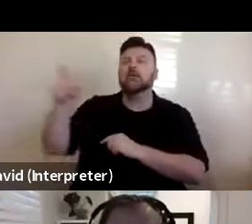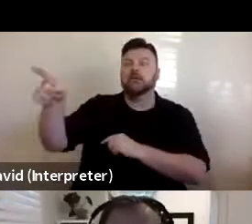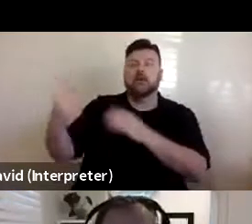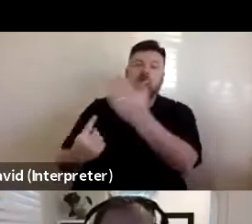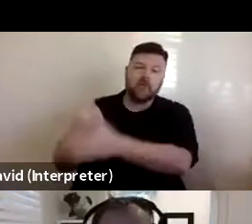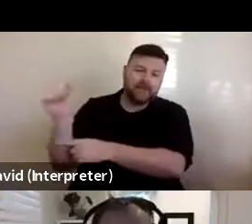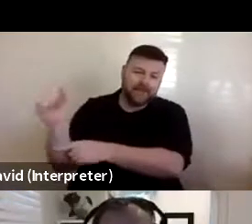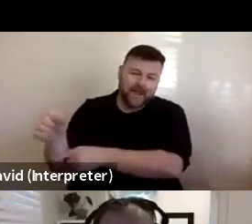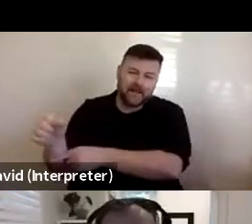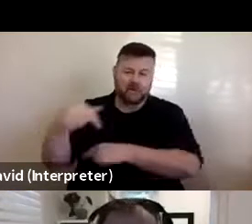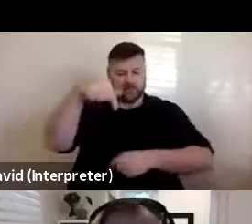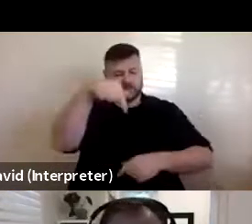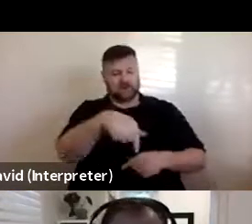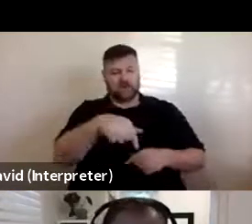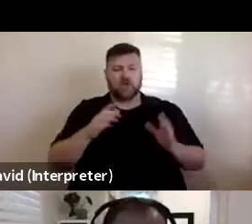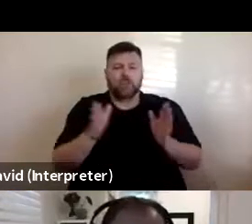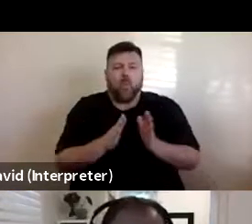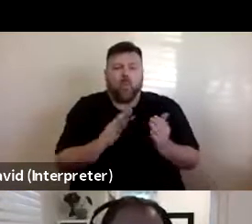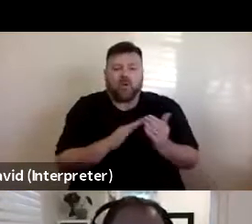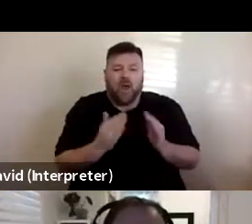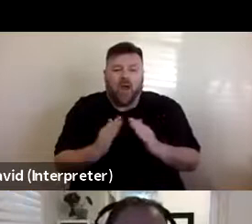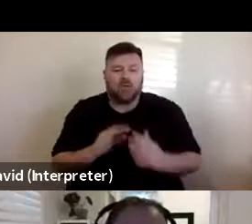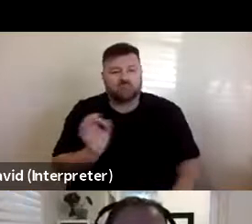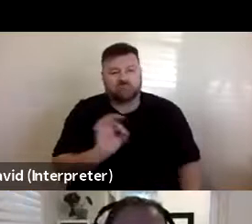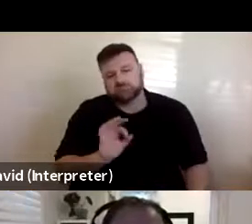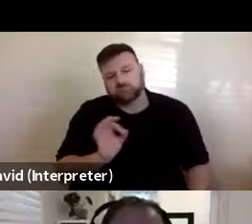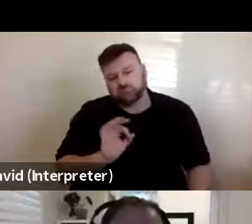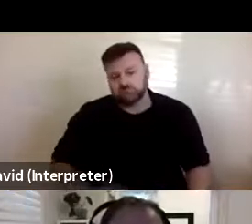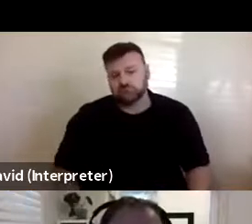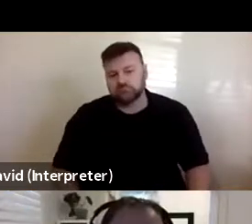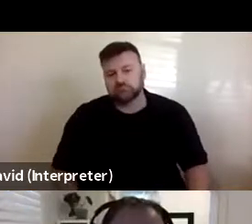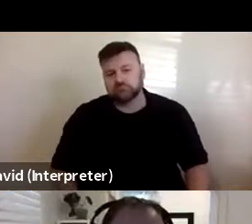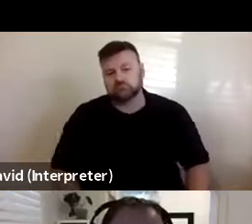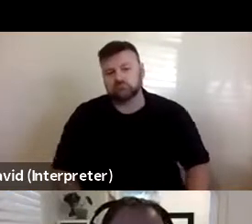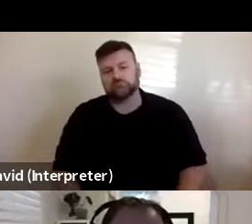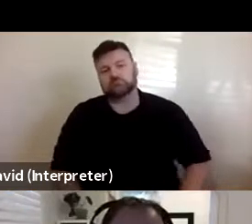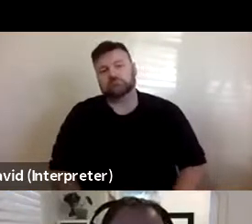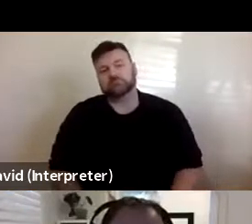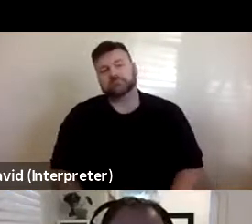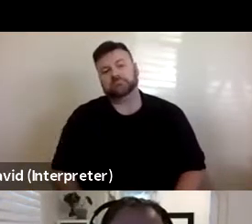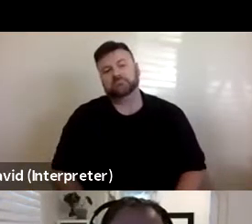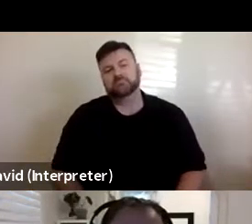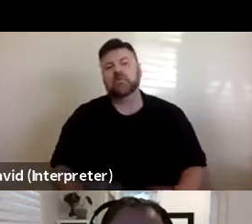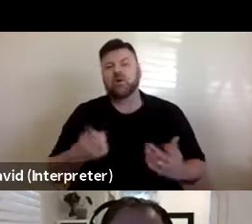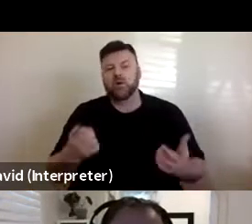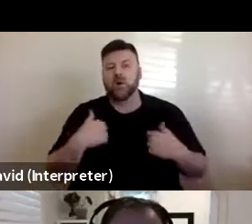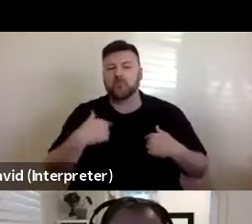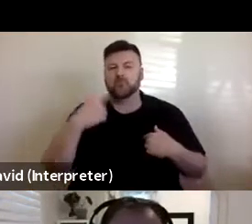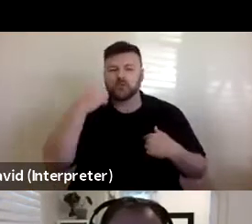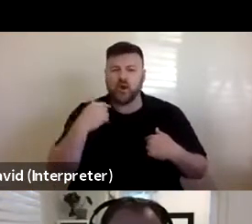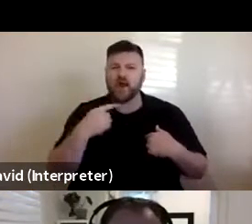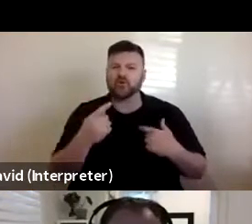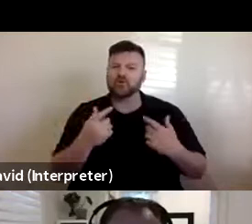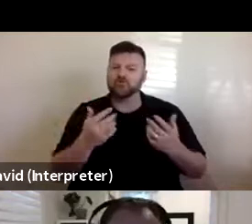there's no expectation that the people of Cowra should be seeing such things as well. And so I'm having to try and change